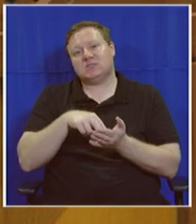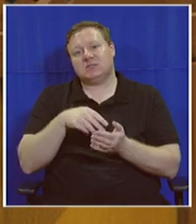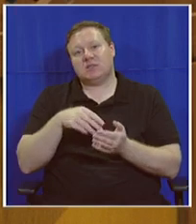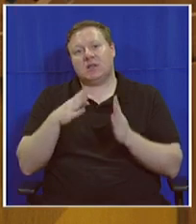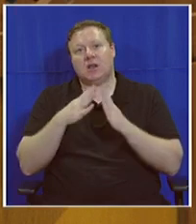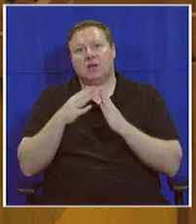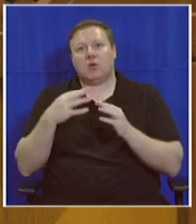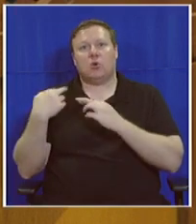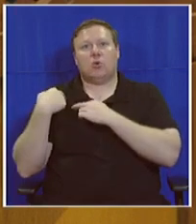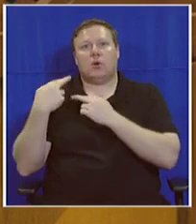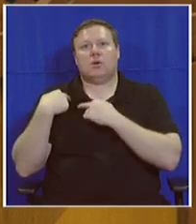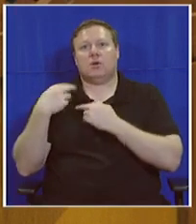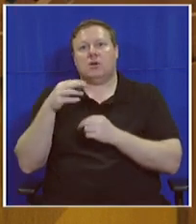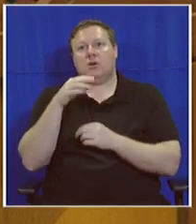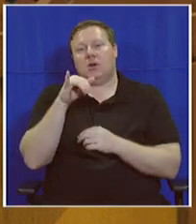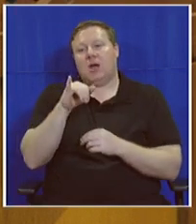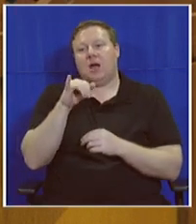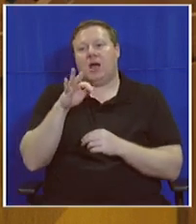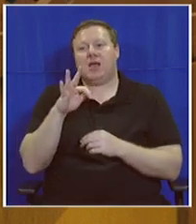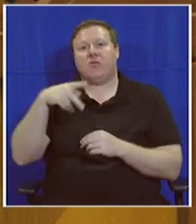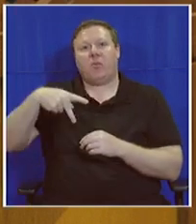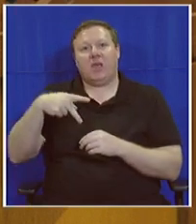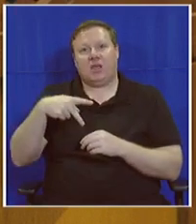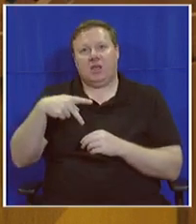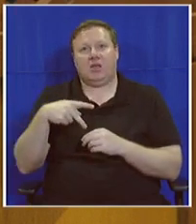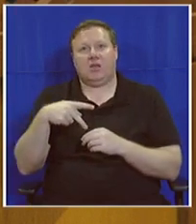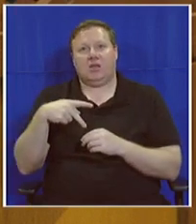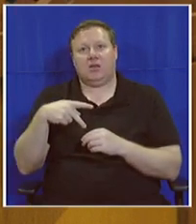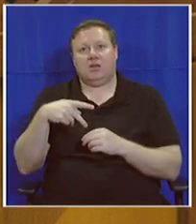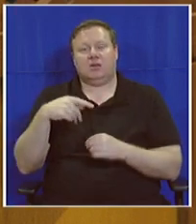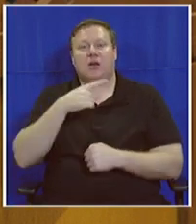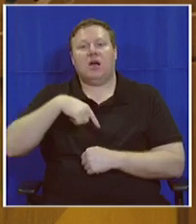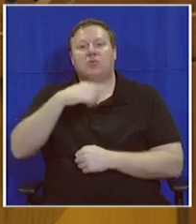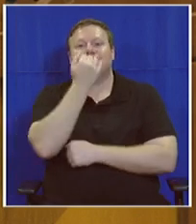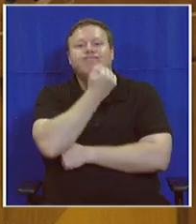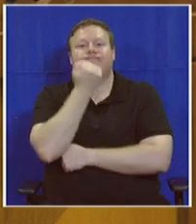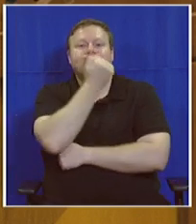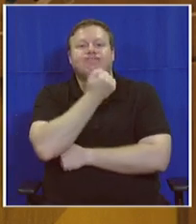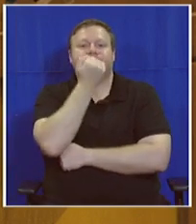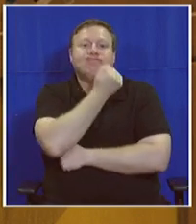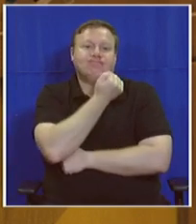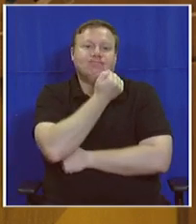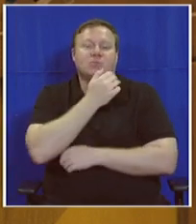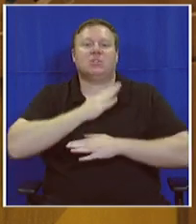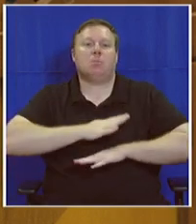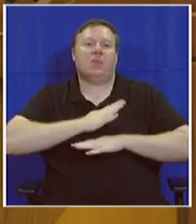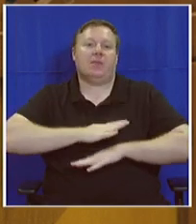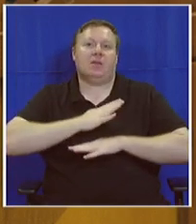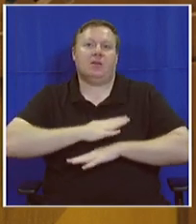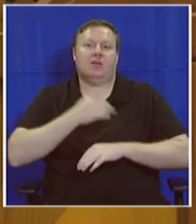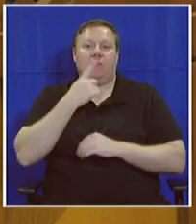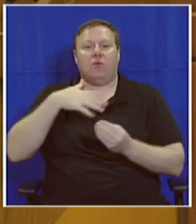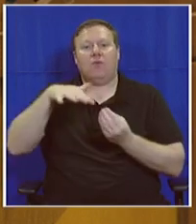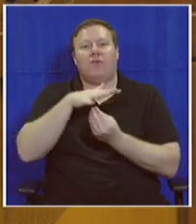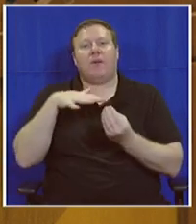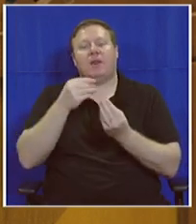a representative of the IFP to convey our deepest condolences and sympathies to the family